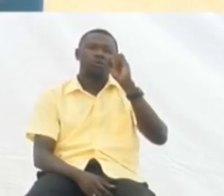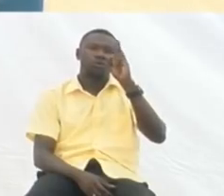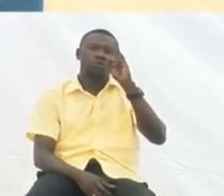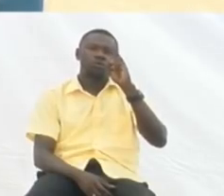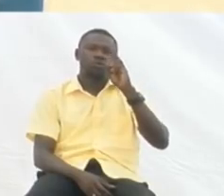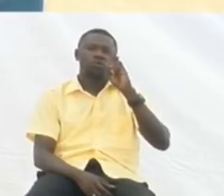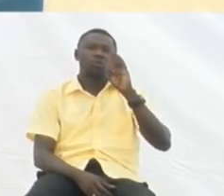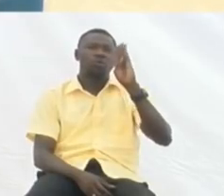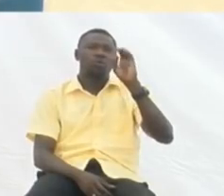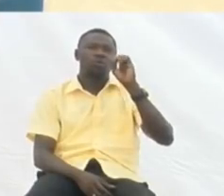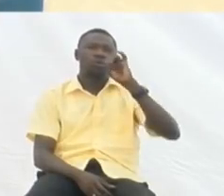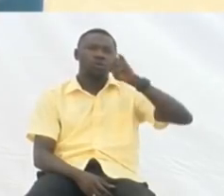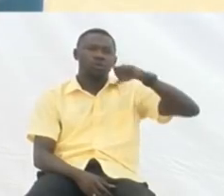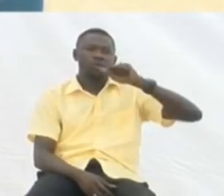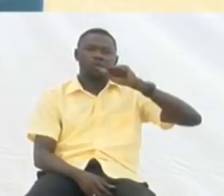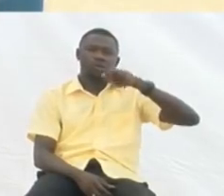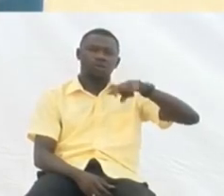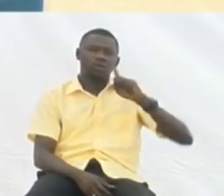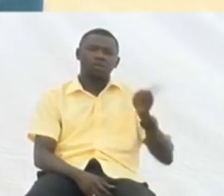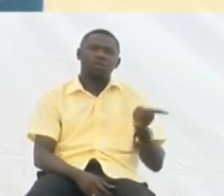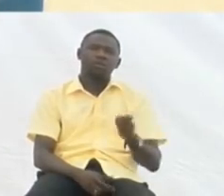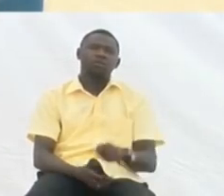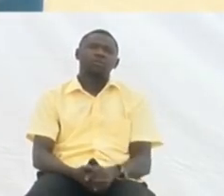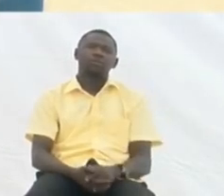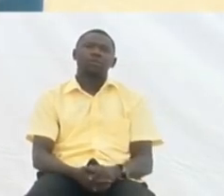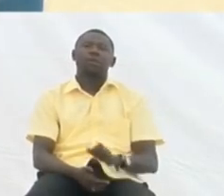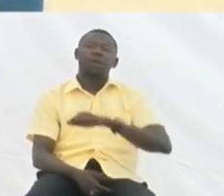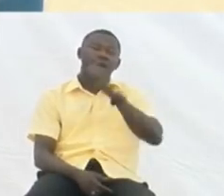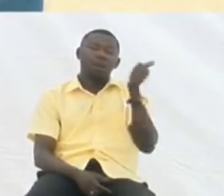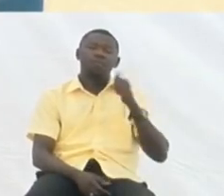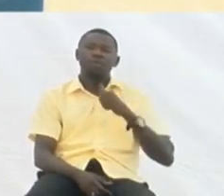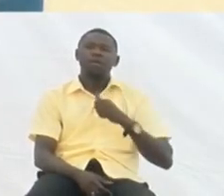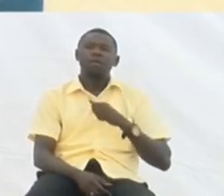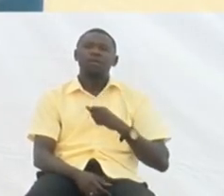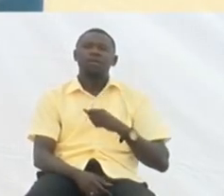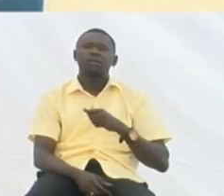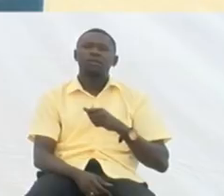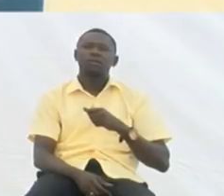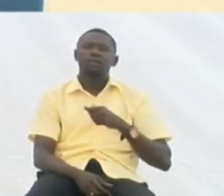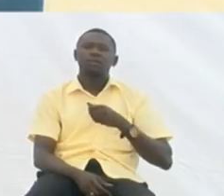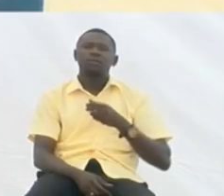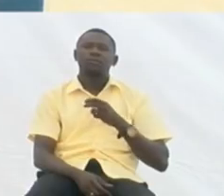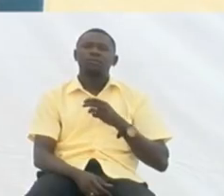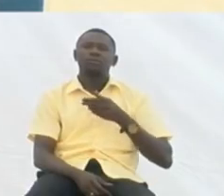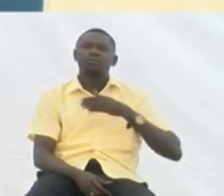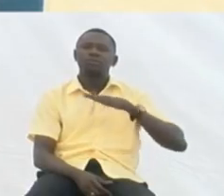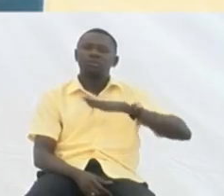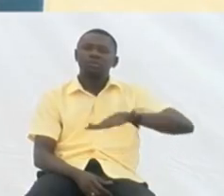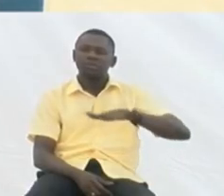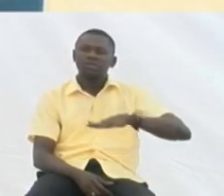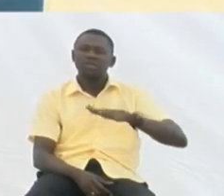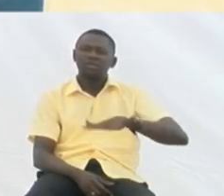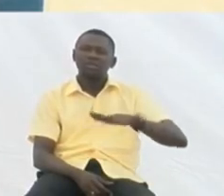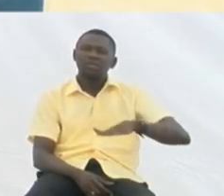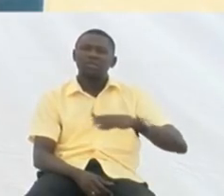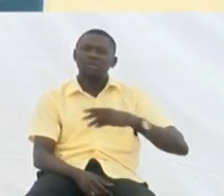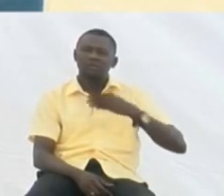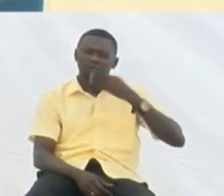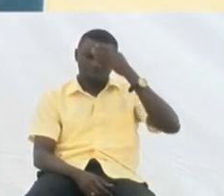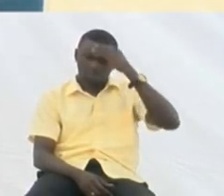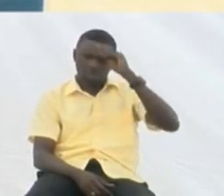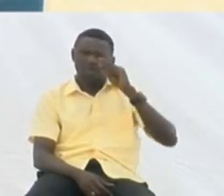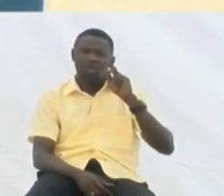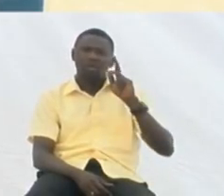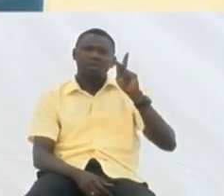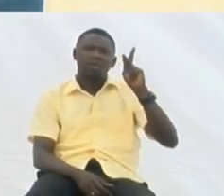sirati. Another of my nephews called Binta Sira. Aninama marimma minketa keba madi bojanti. My grandson keba mamarim